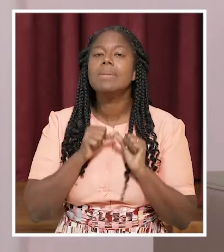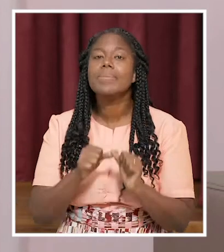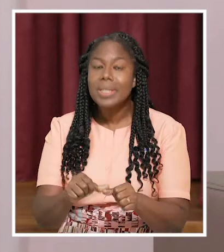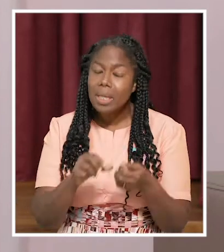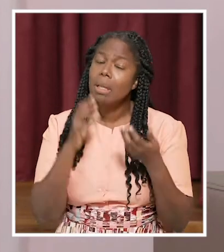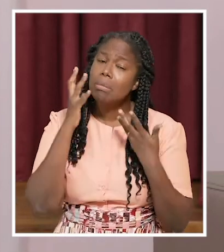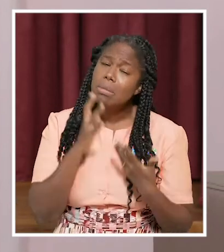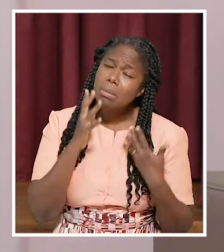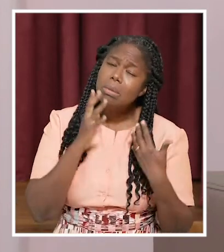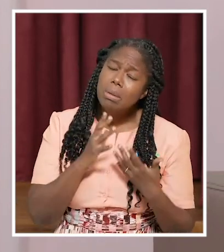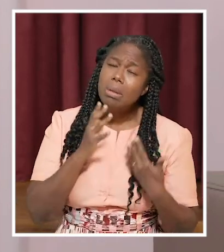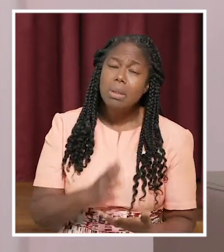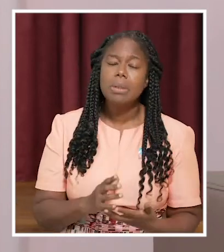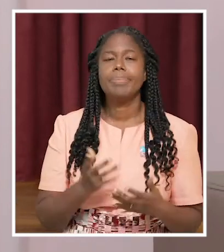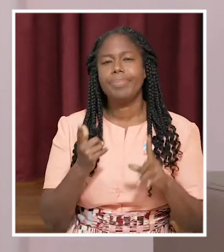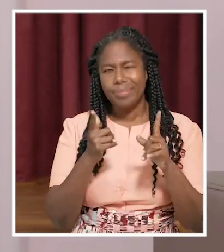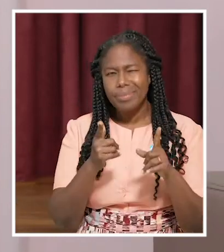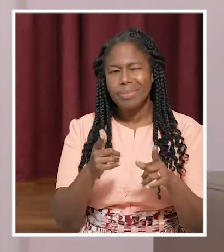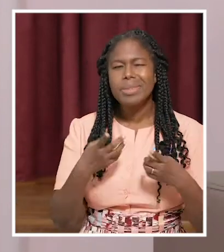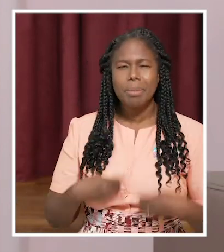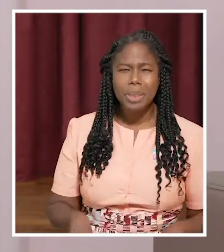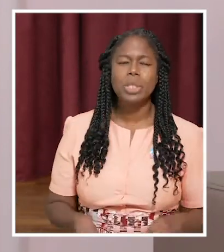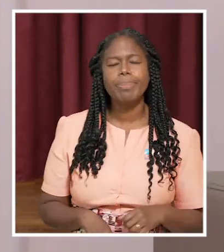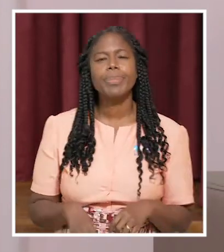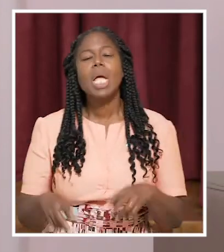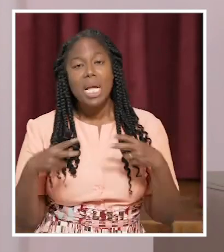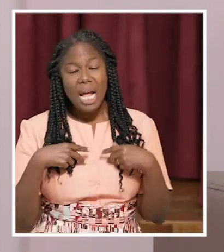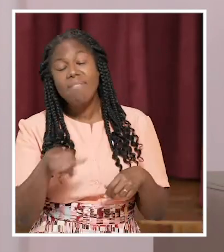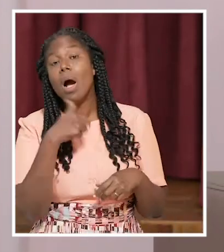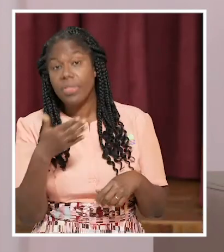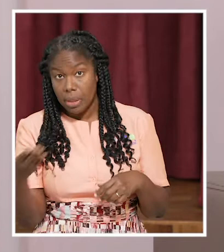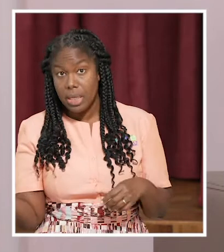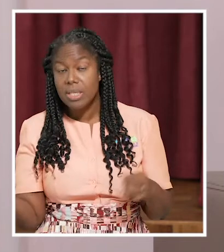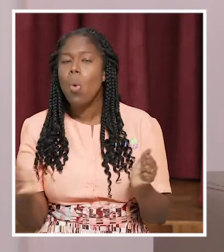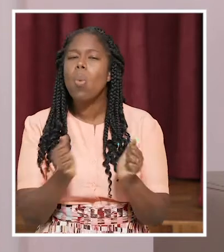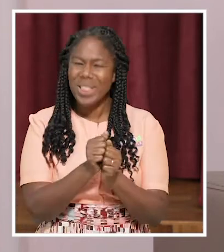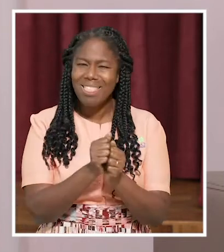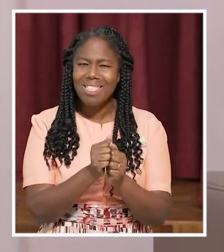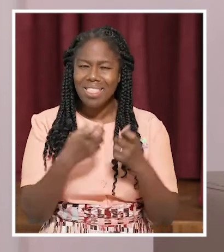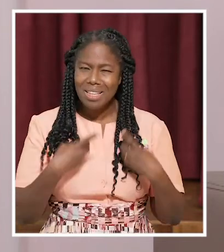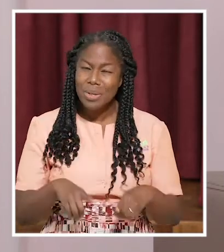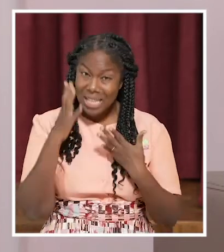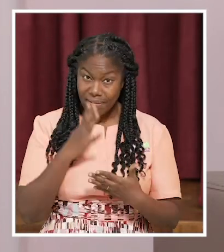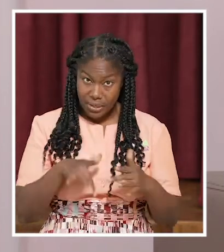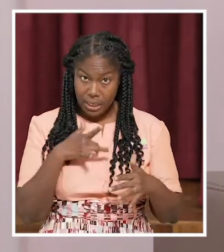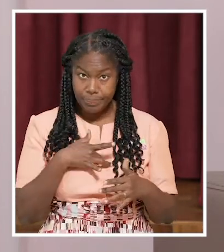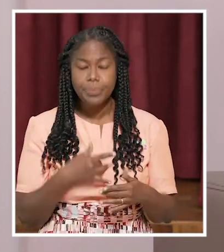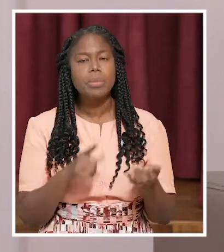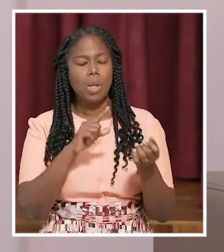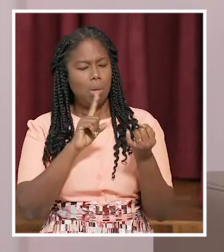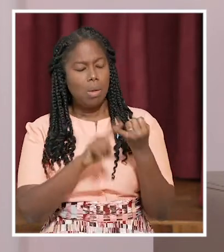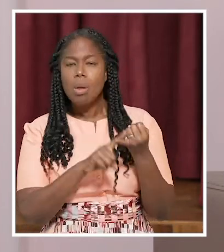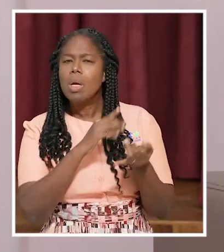And it comes with a number of other symptoms, such as sleep disorders. So for instance, some people have difficulty